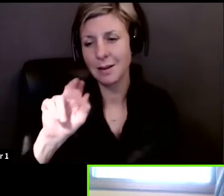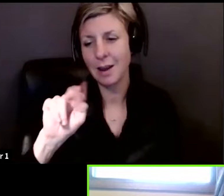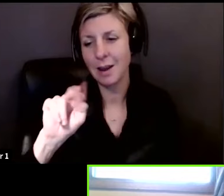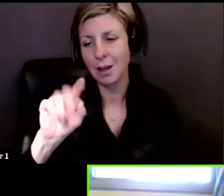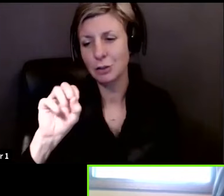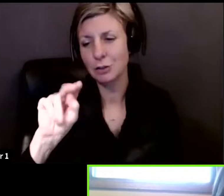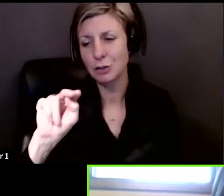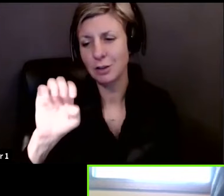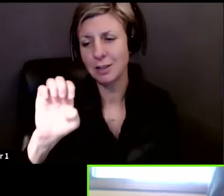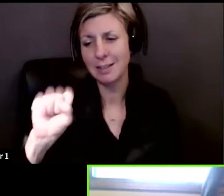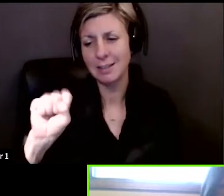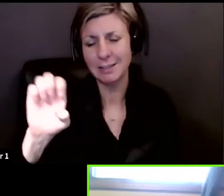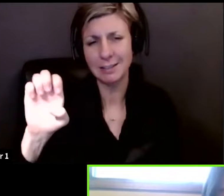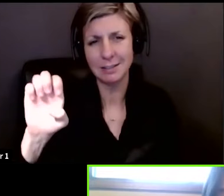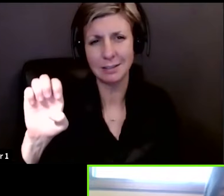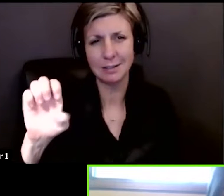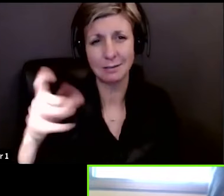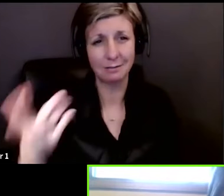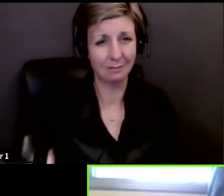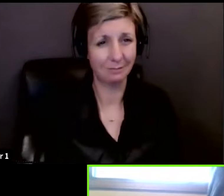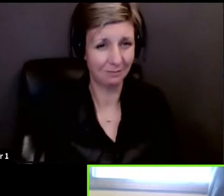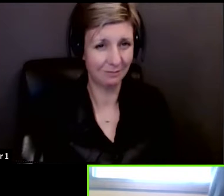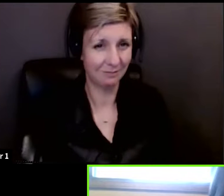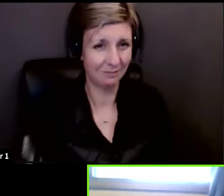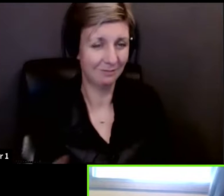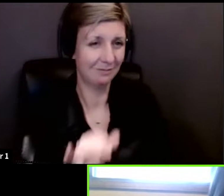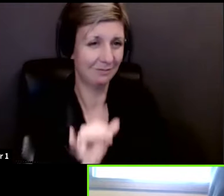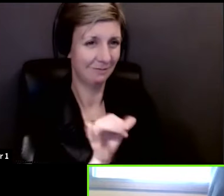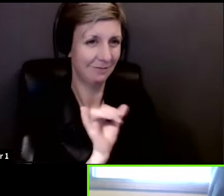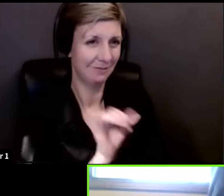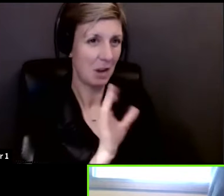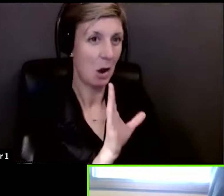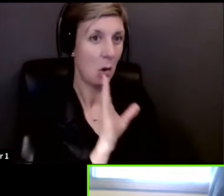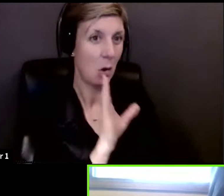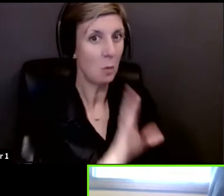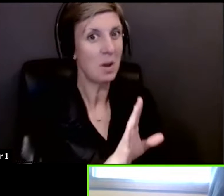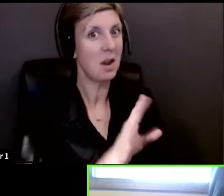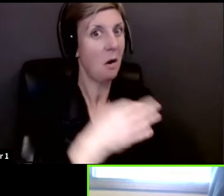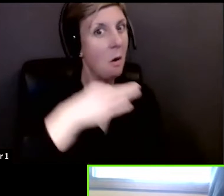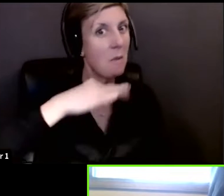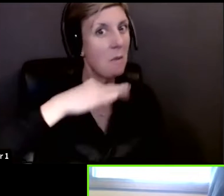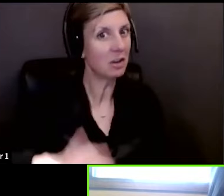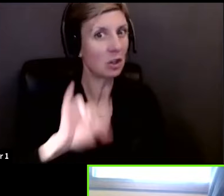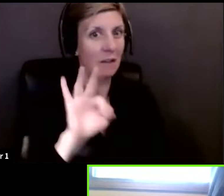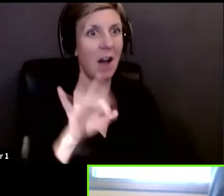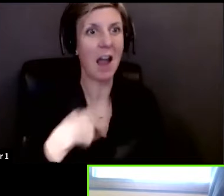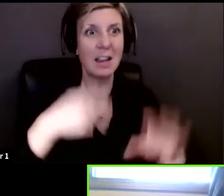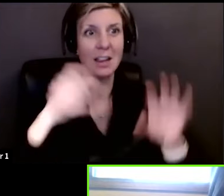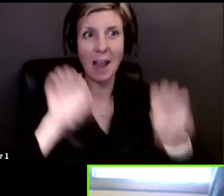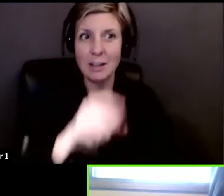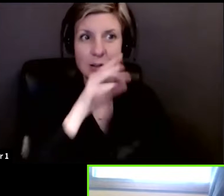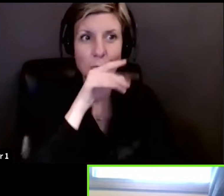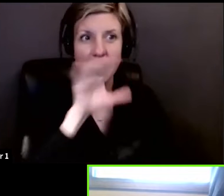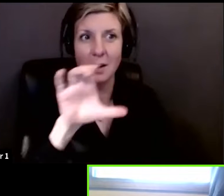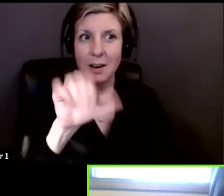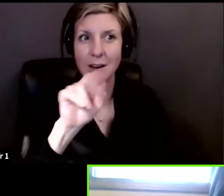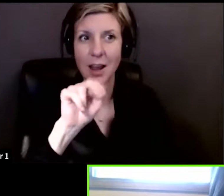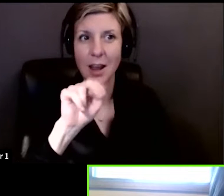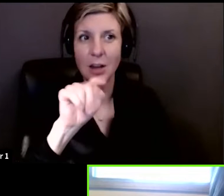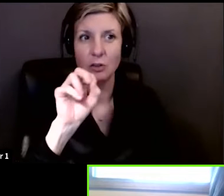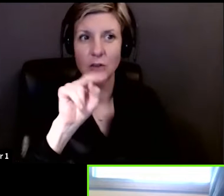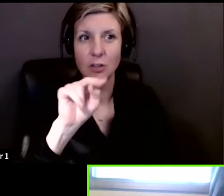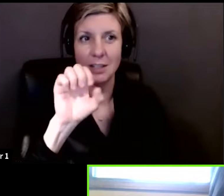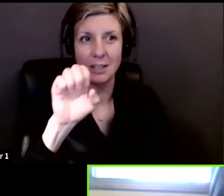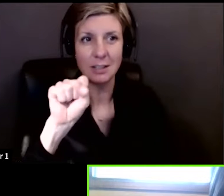And here's the thing, it would be really useful in my interactions in Chinatown if I could speak Cantonese, but turns out I can only speak Cantonese to